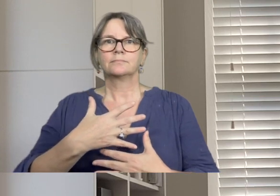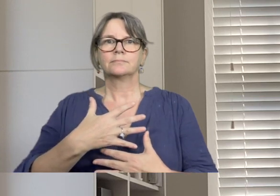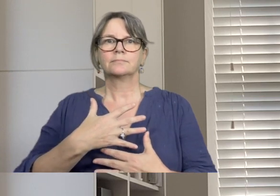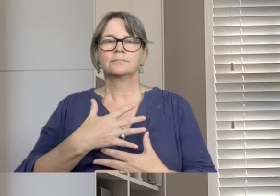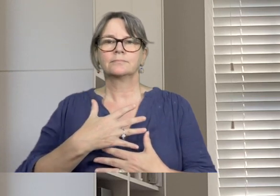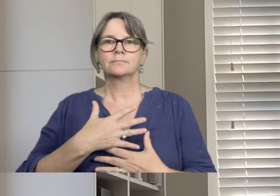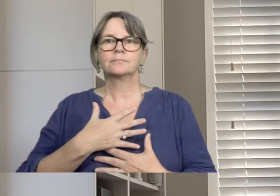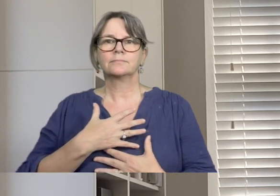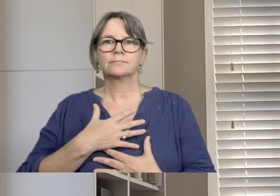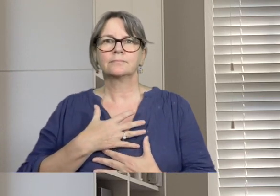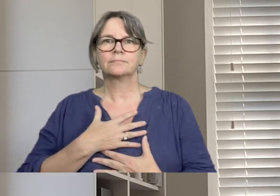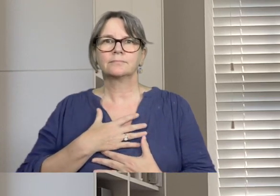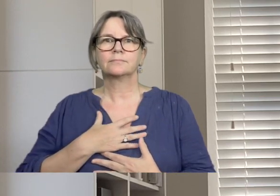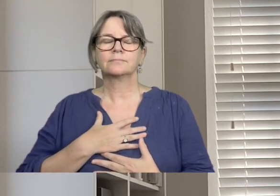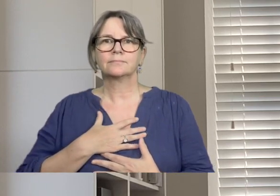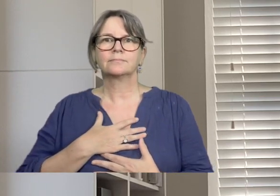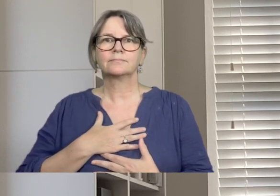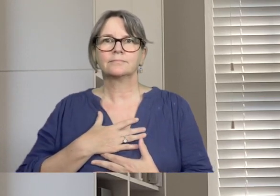And away.